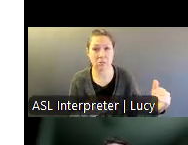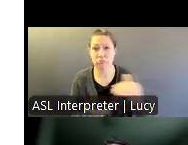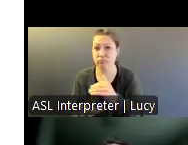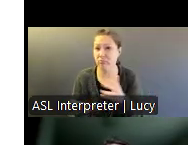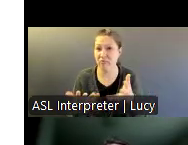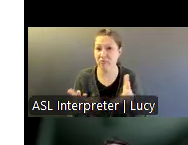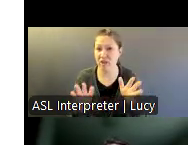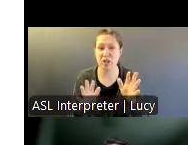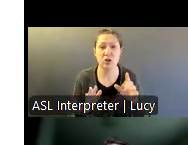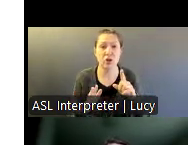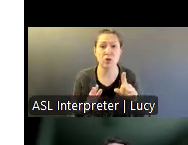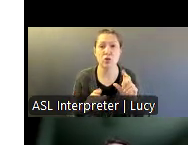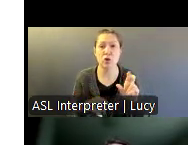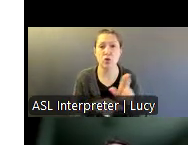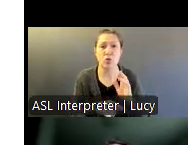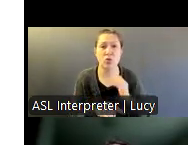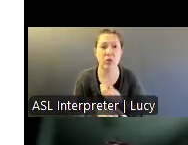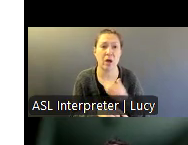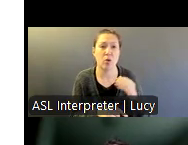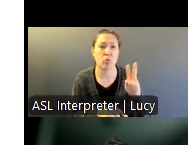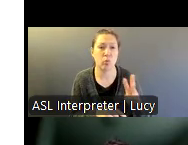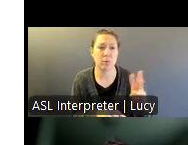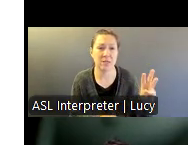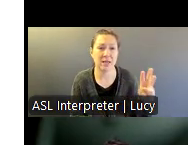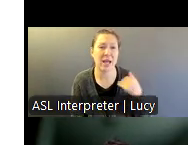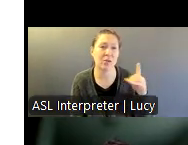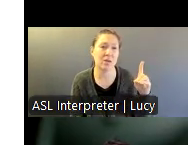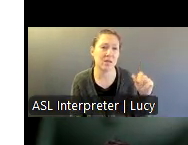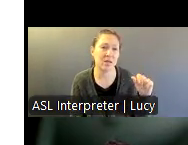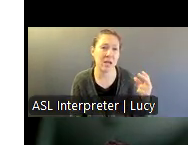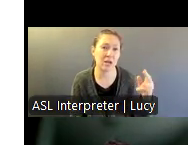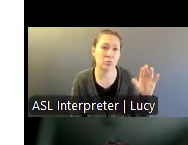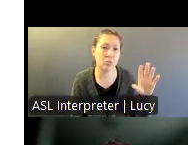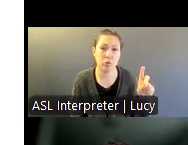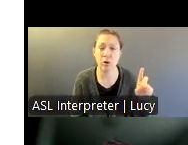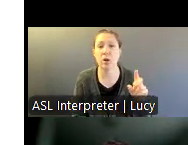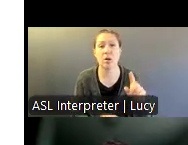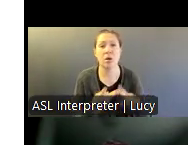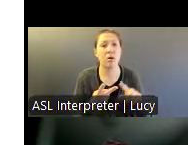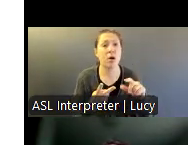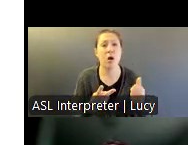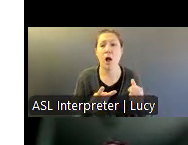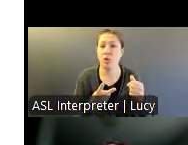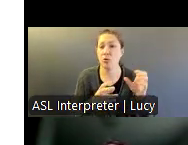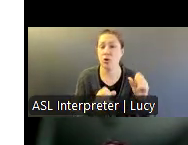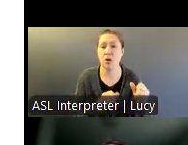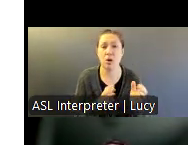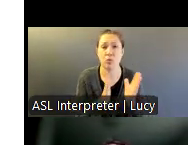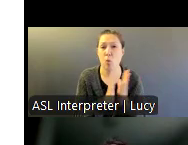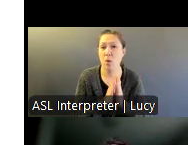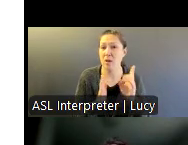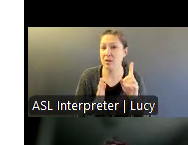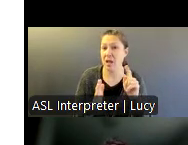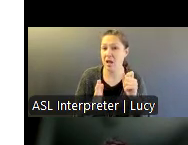our dashboard on our website, or you can submit a data request and we'll have more information about that.